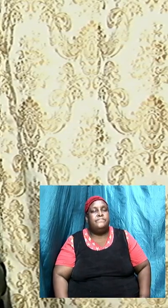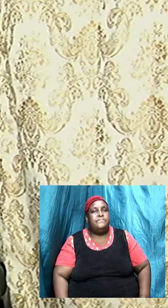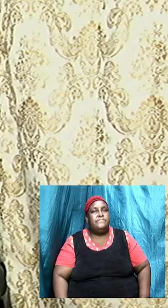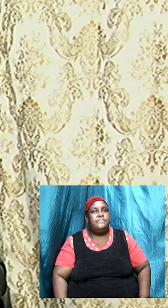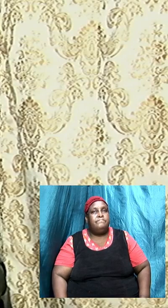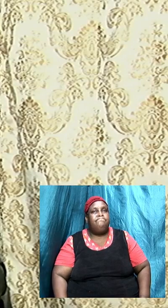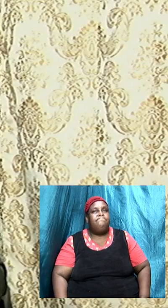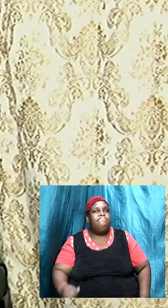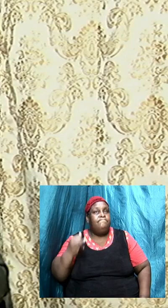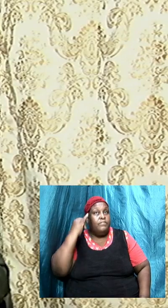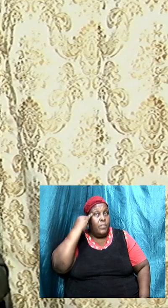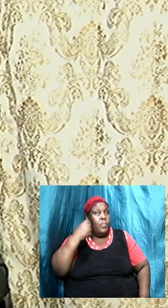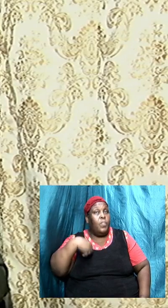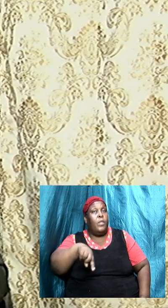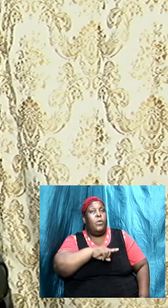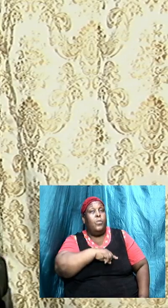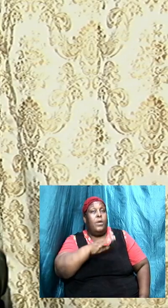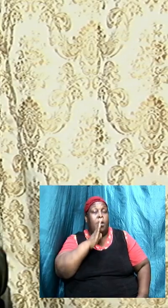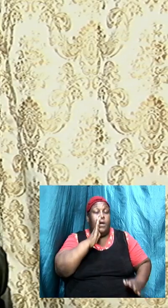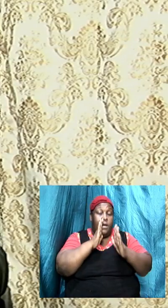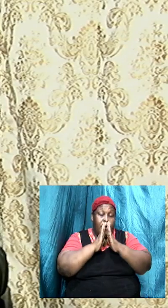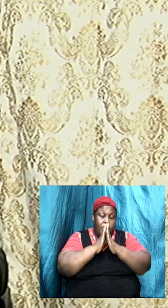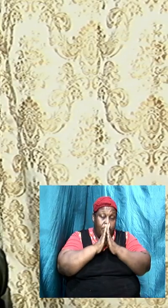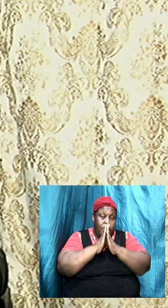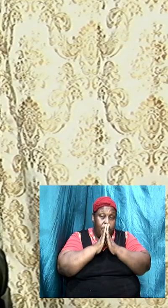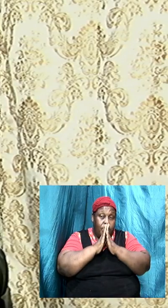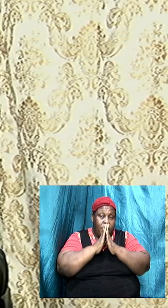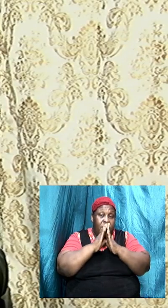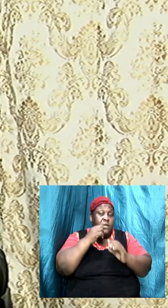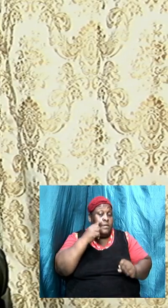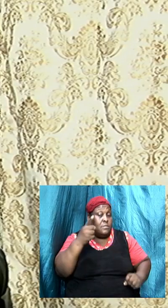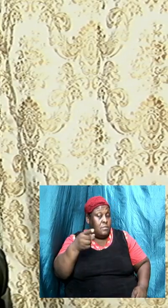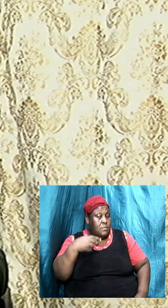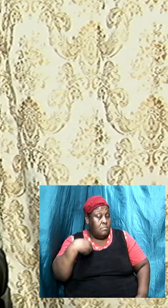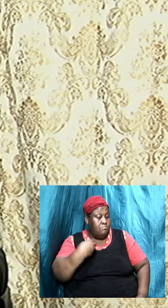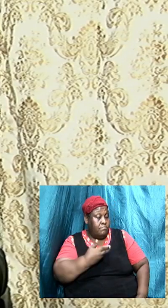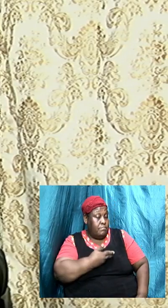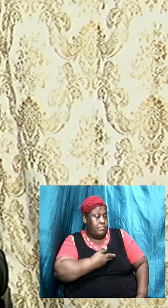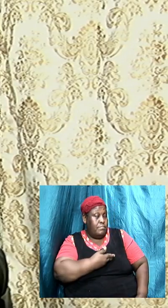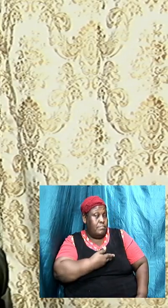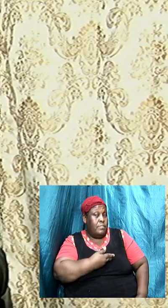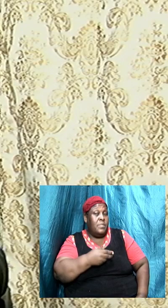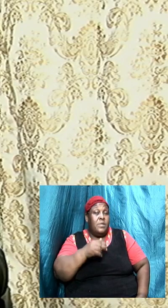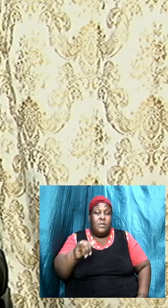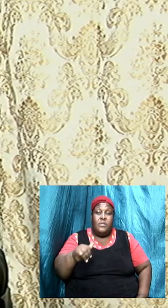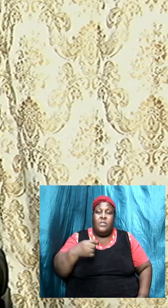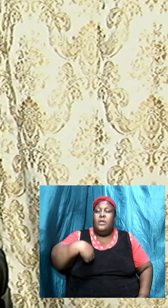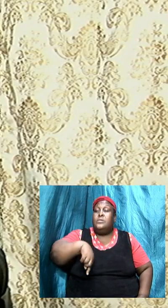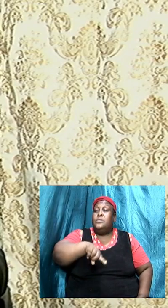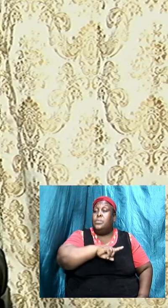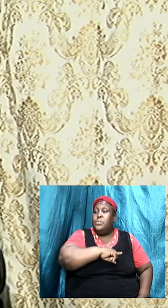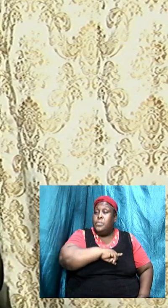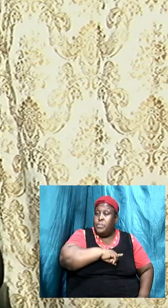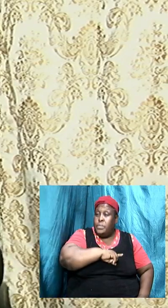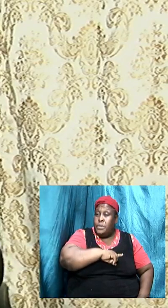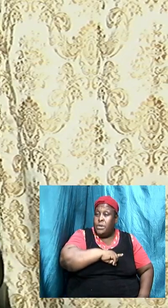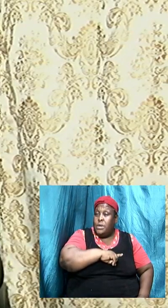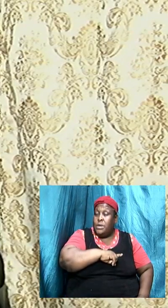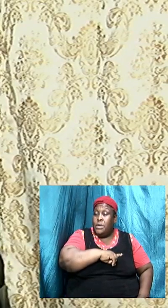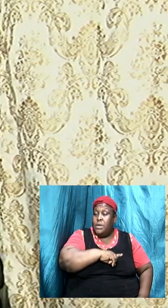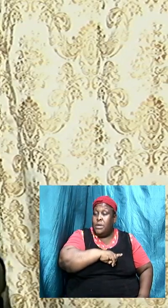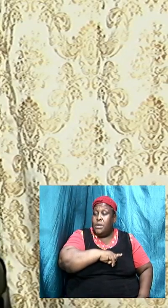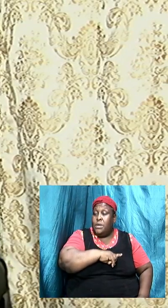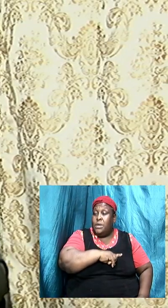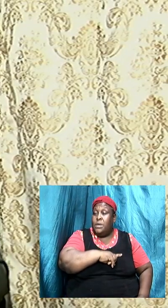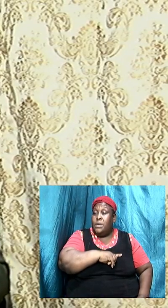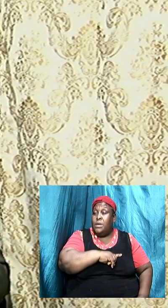if we are asked, it tells us that we are, there might come a